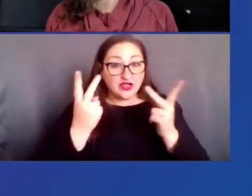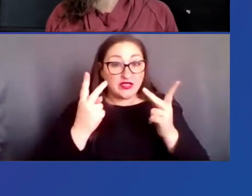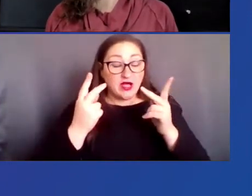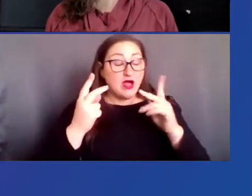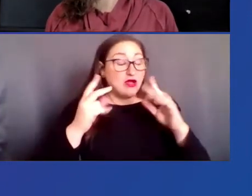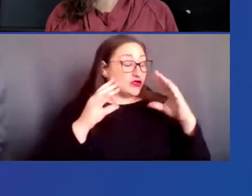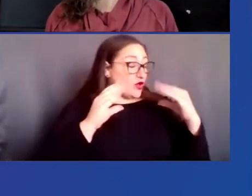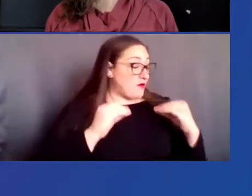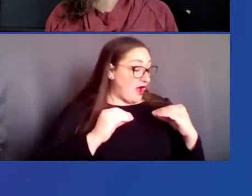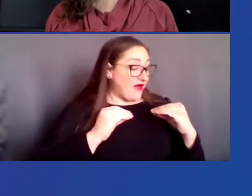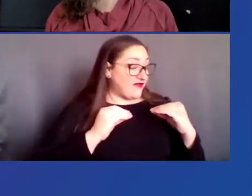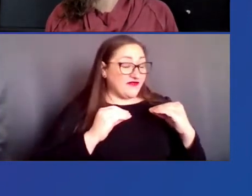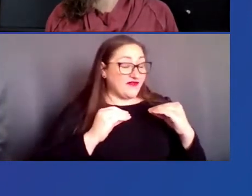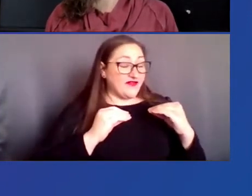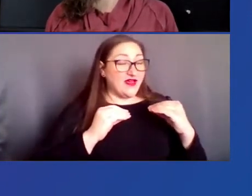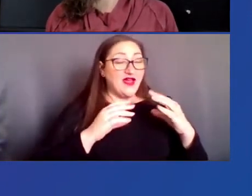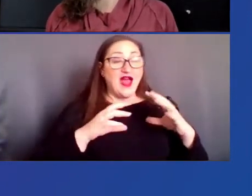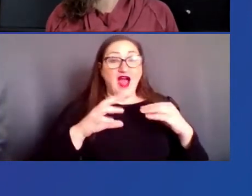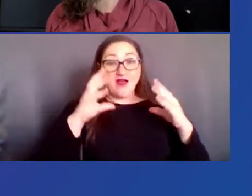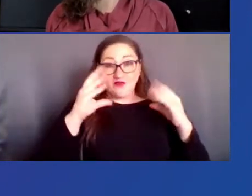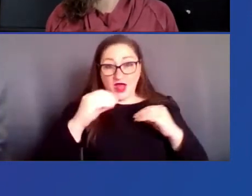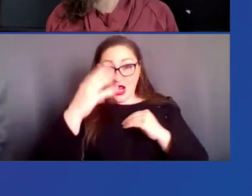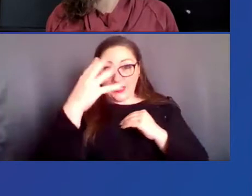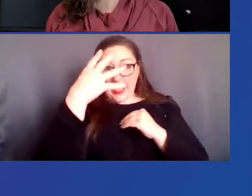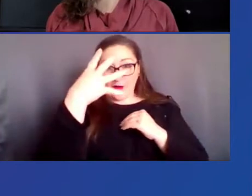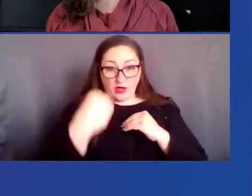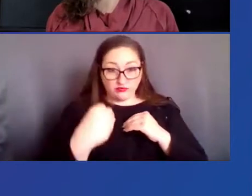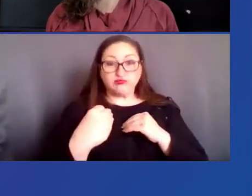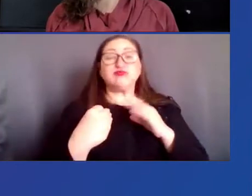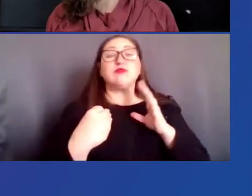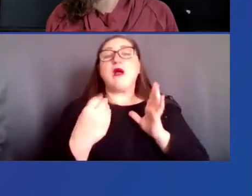I'm active. It may still be talking. It's just a lot